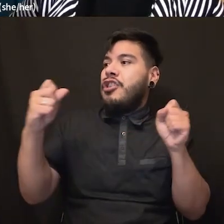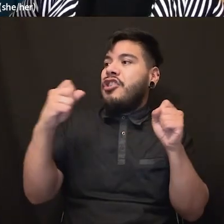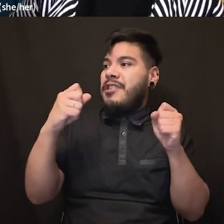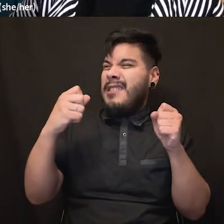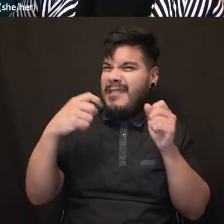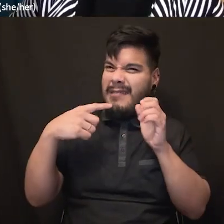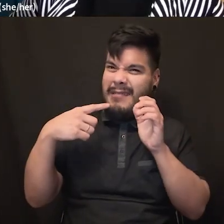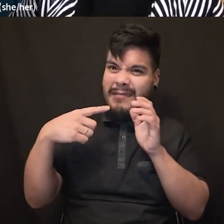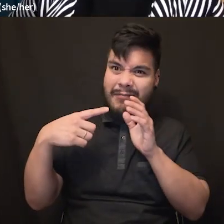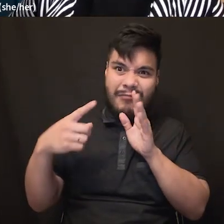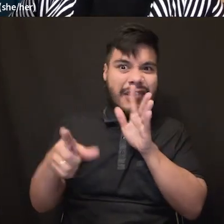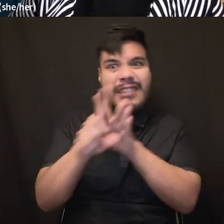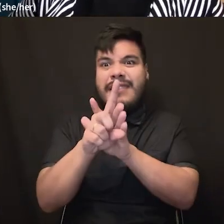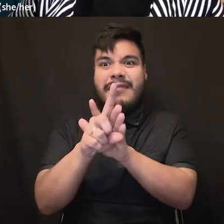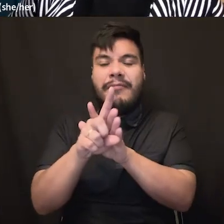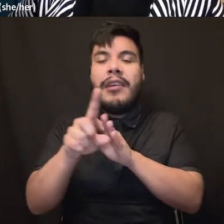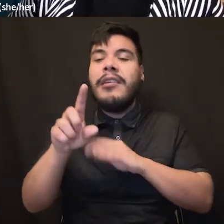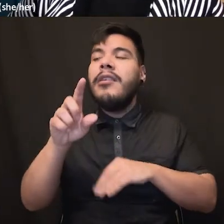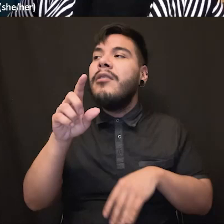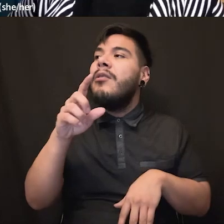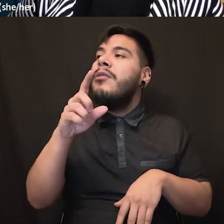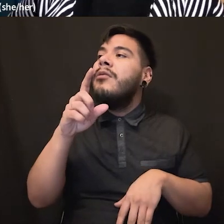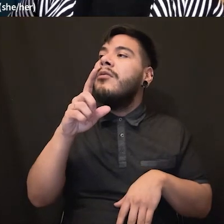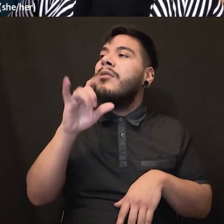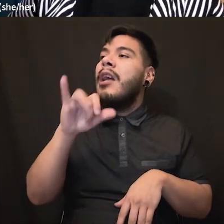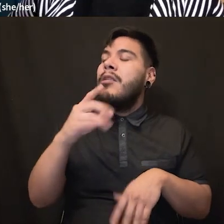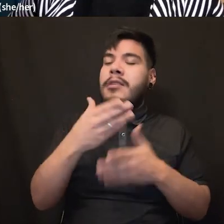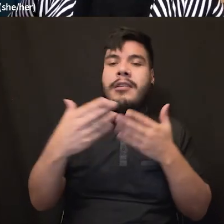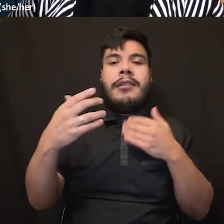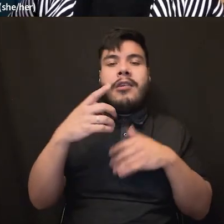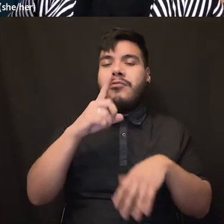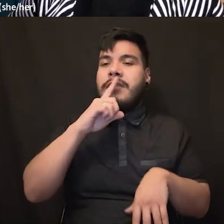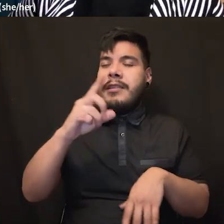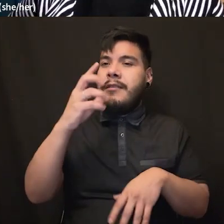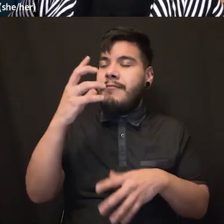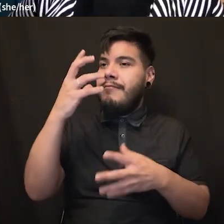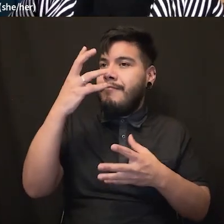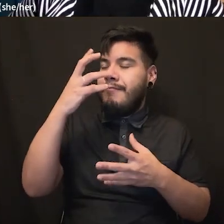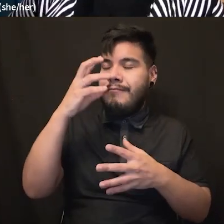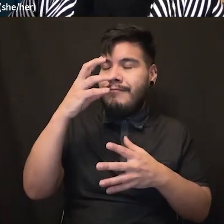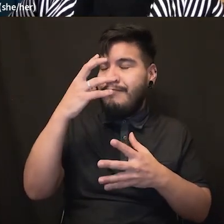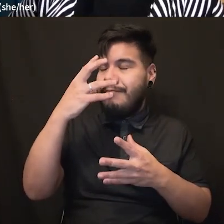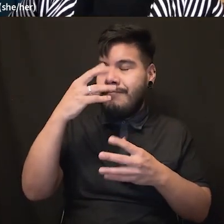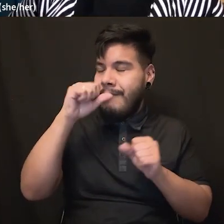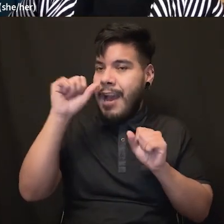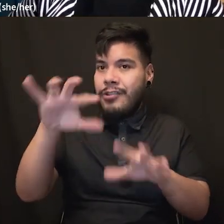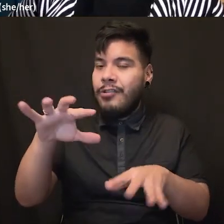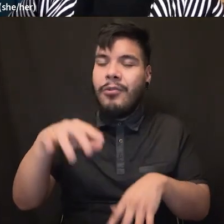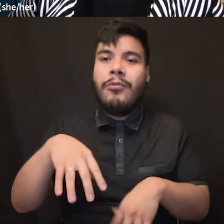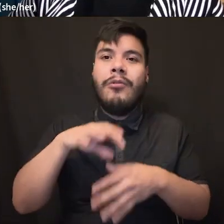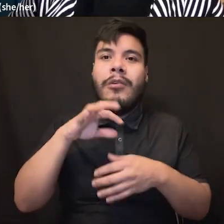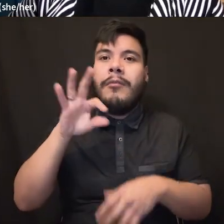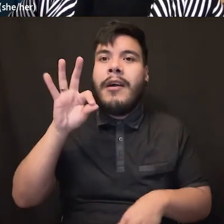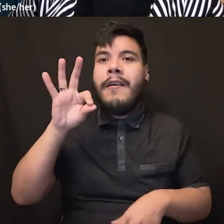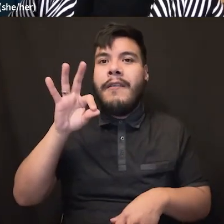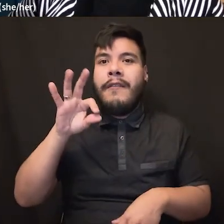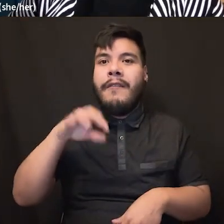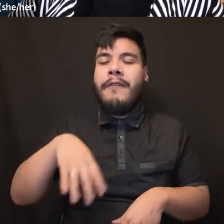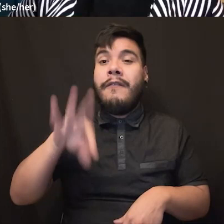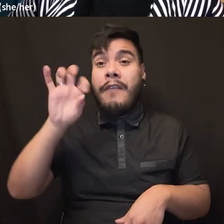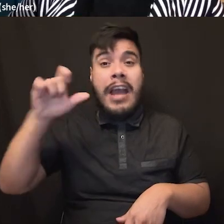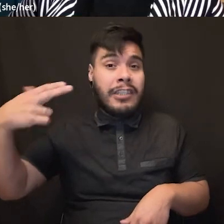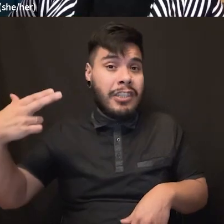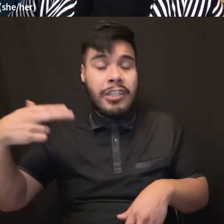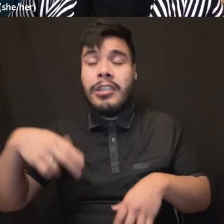of the things that we thought was so magical about Fatch is that you've never seen six like actual fat women